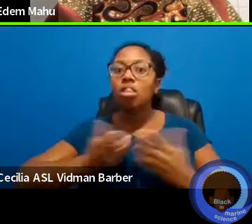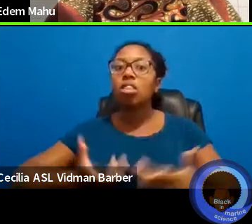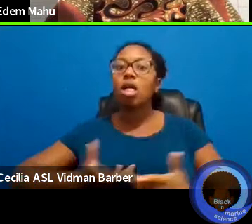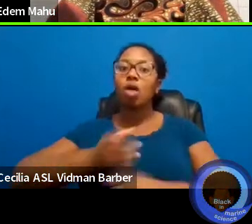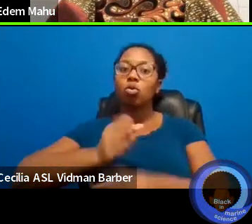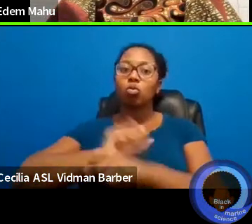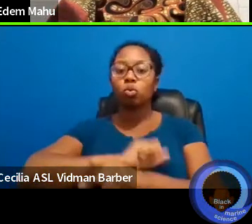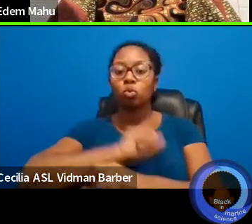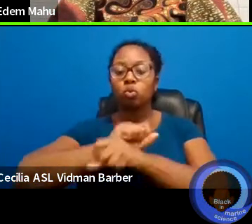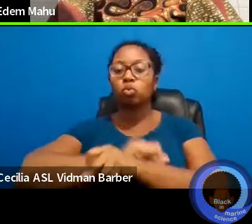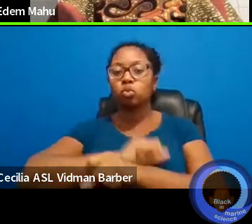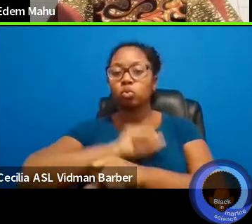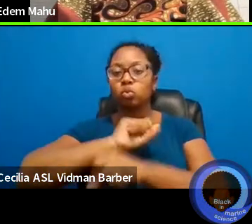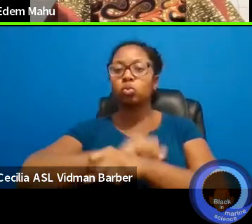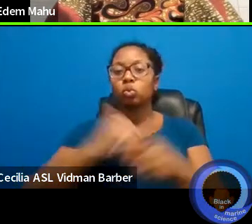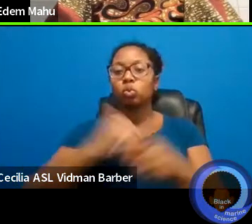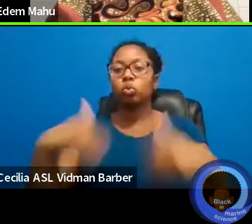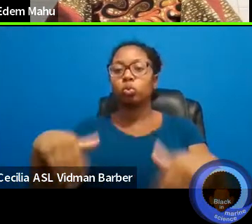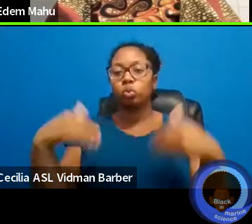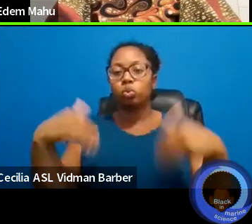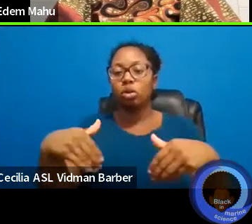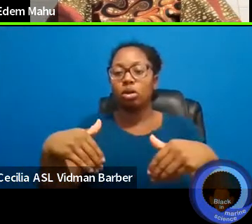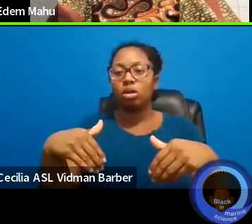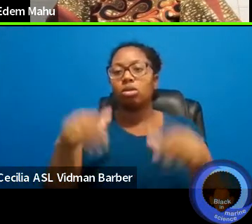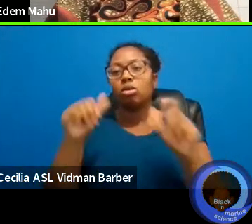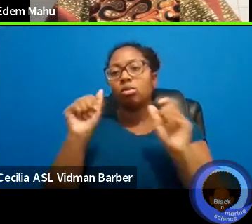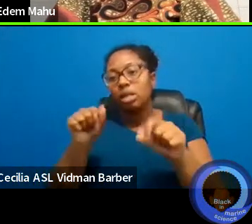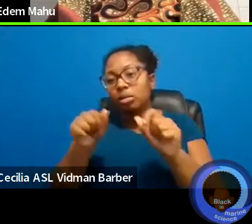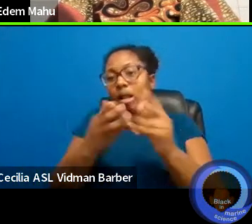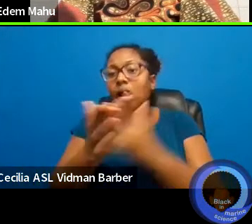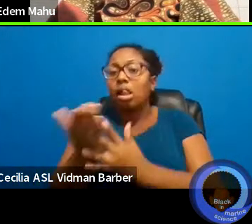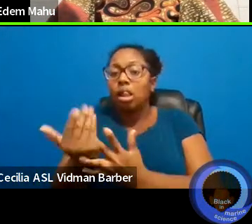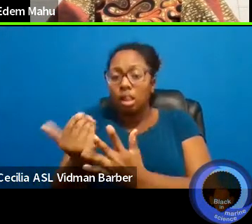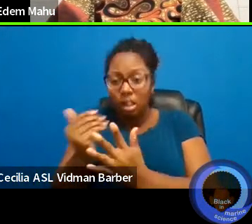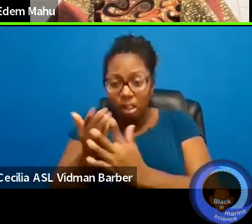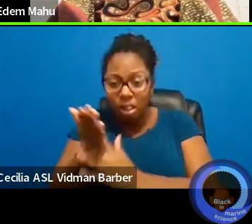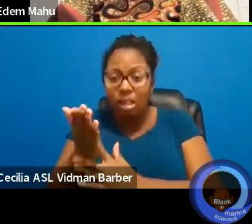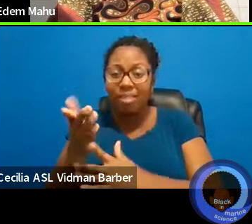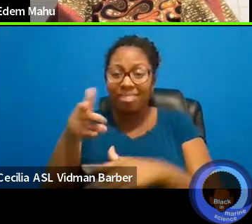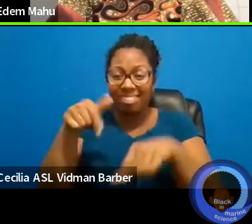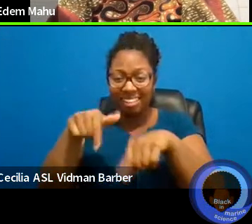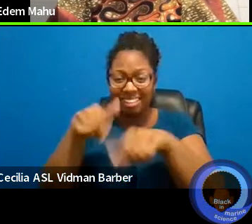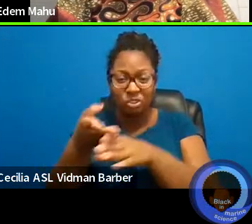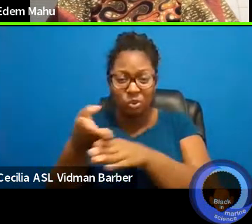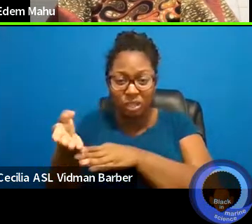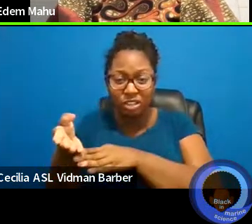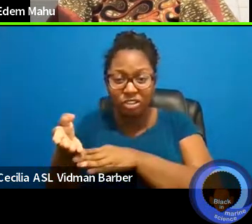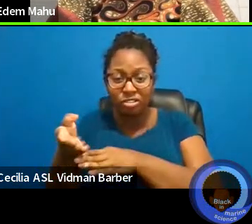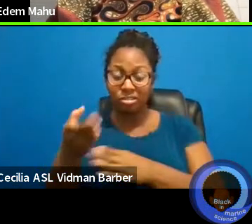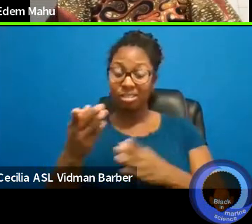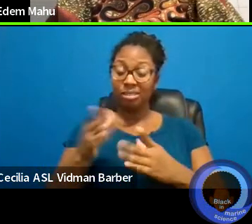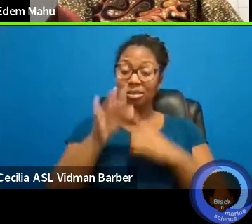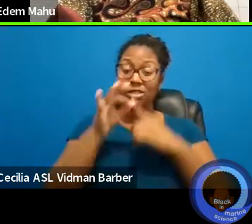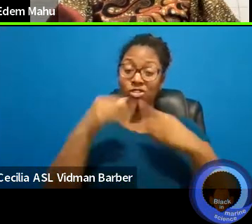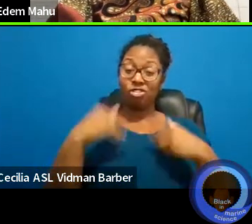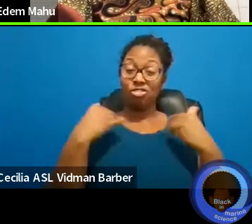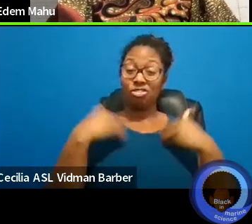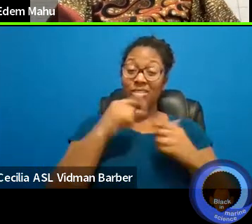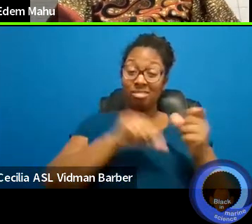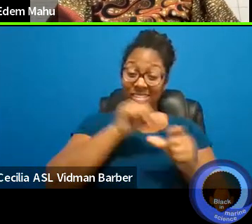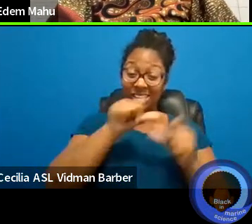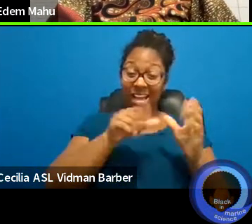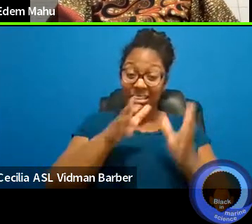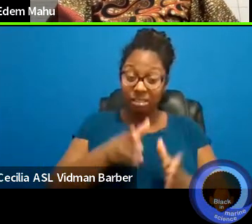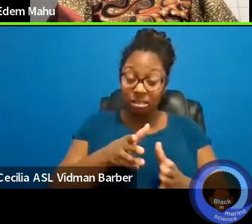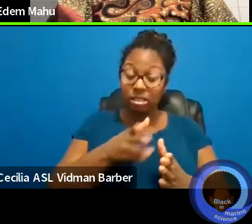work to be able to sail through this career as a young scientist in West Africa.